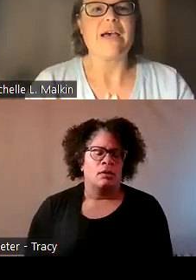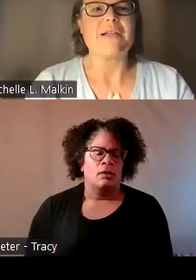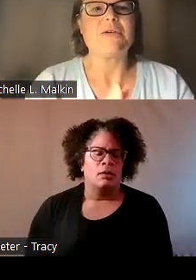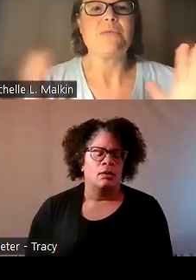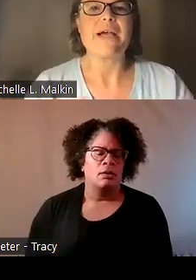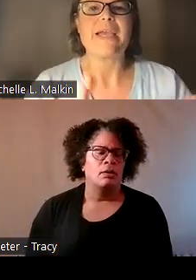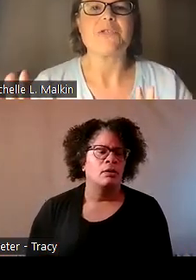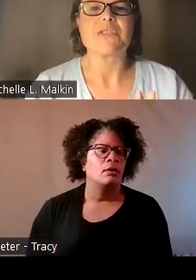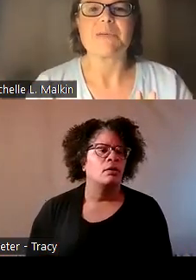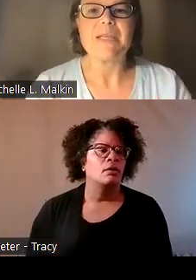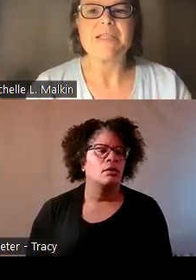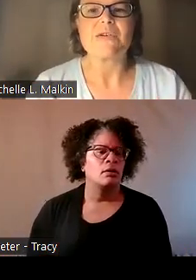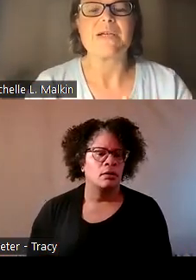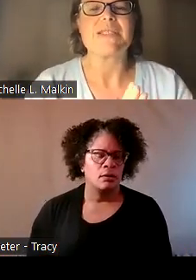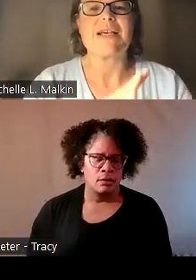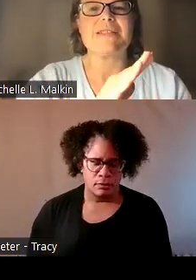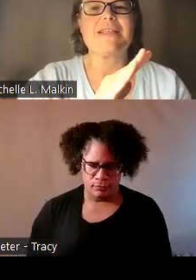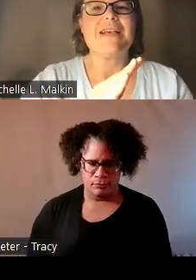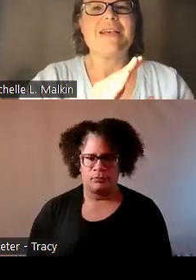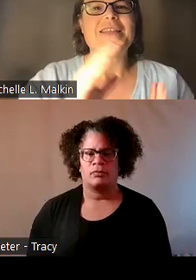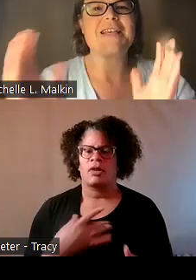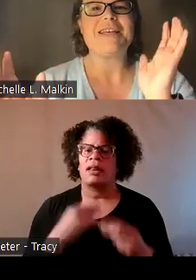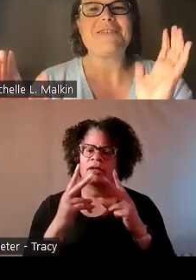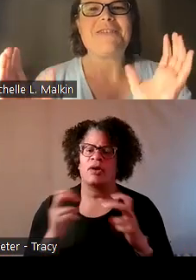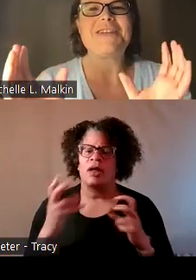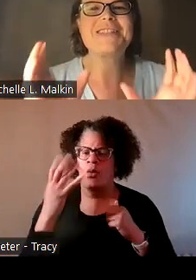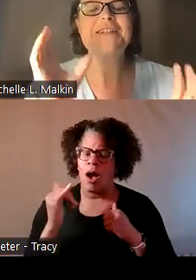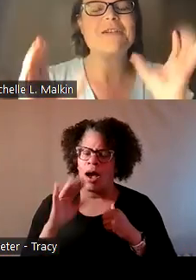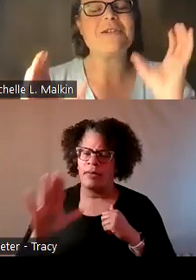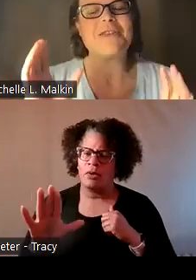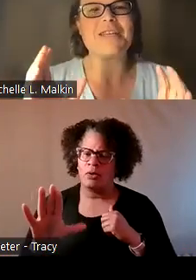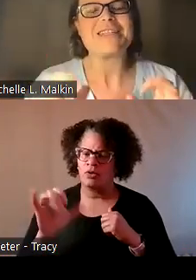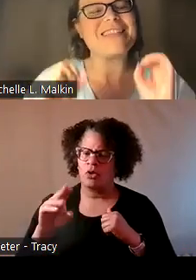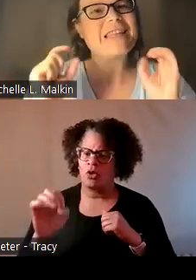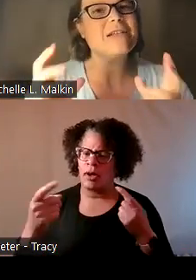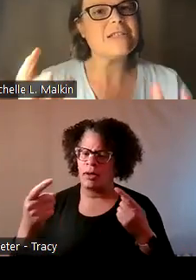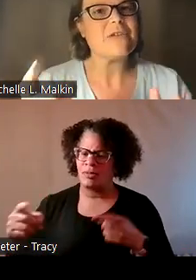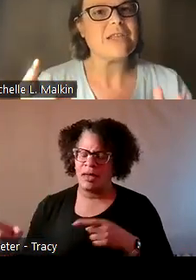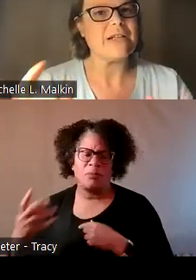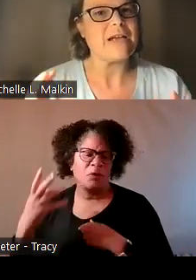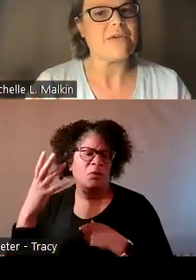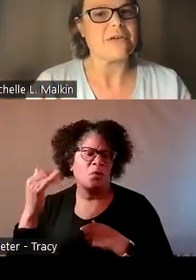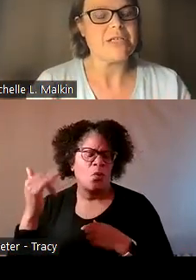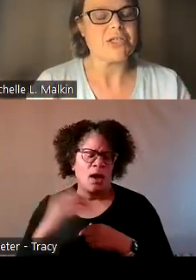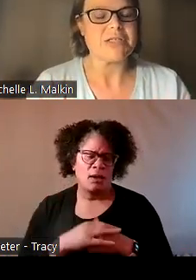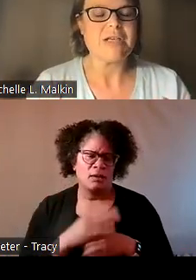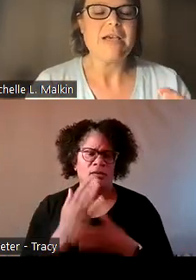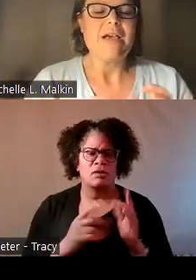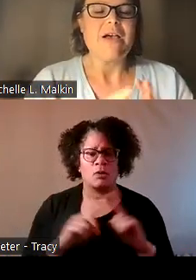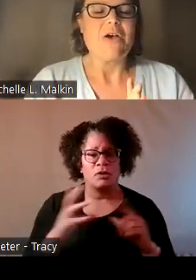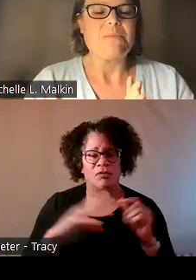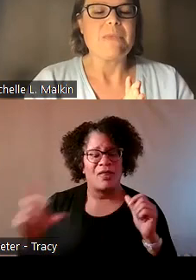look at why gamblers commit these crimes as this kind of cyclical thing that's a little different than a lot of other